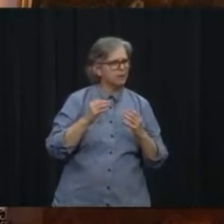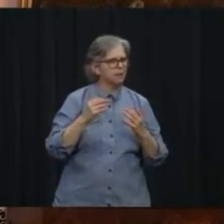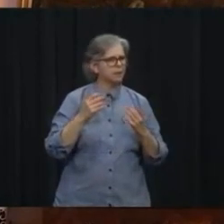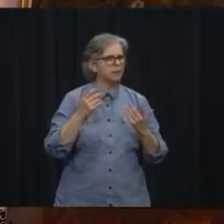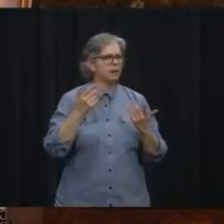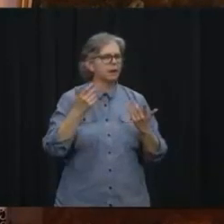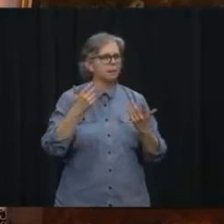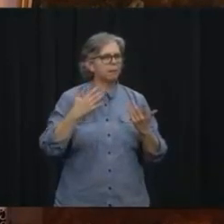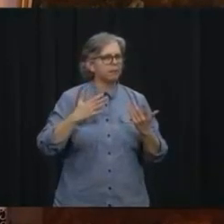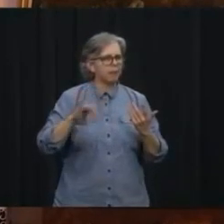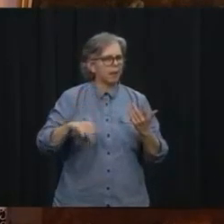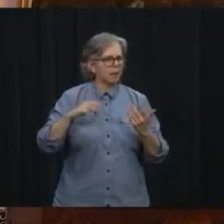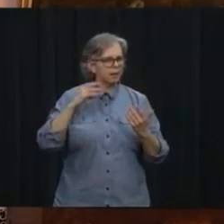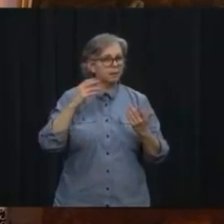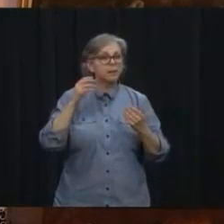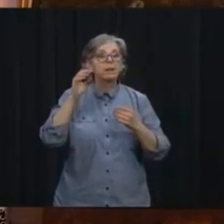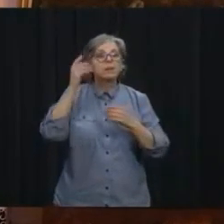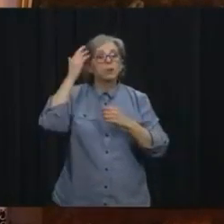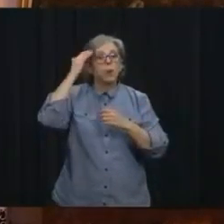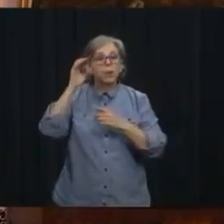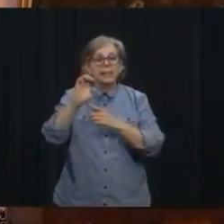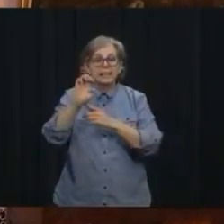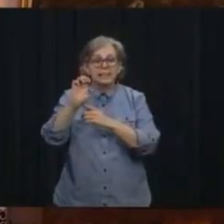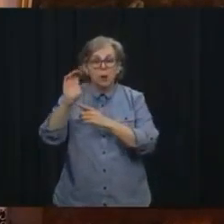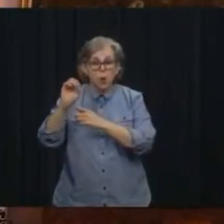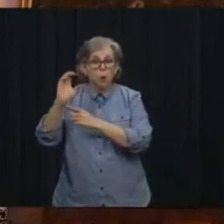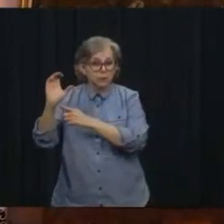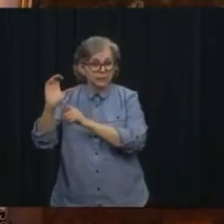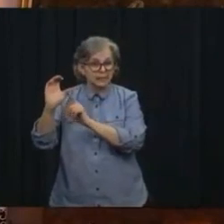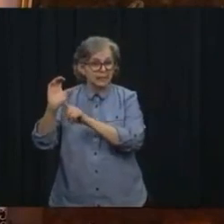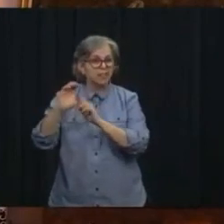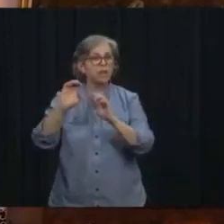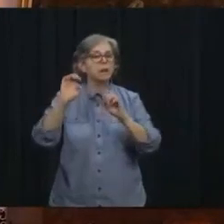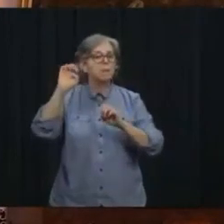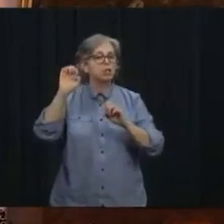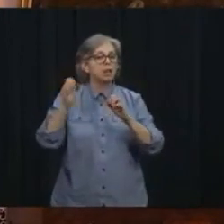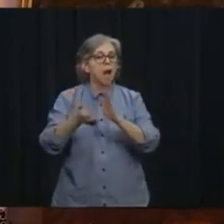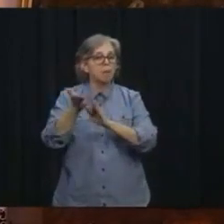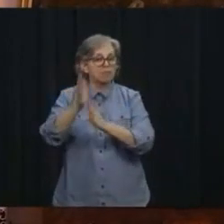Let me talk about a few things that